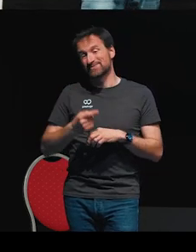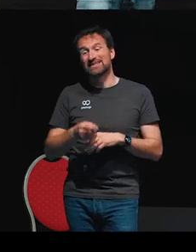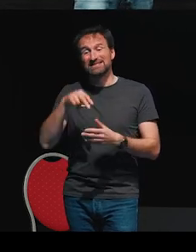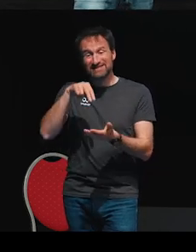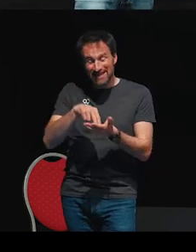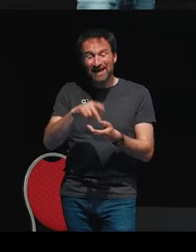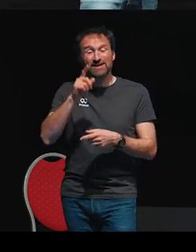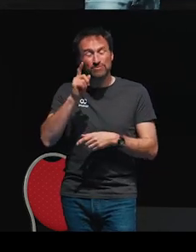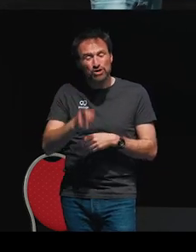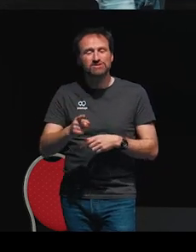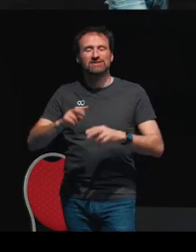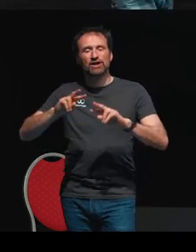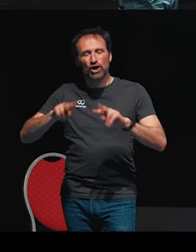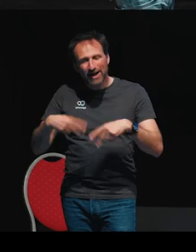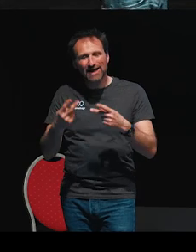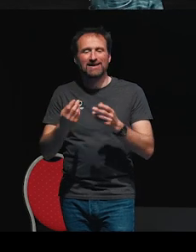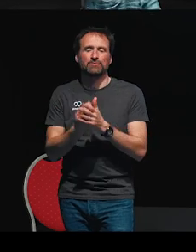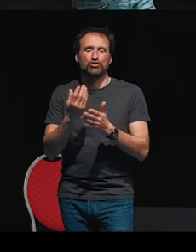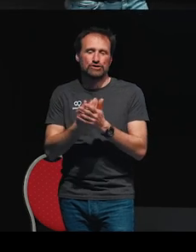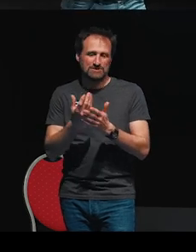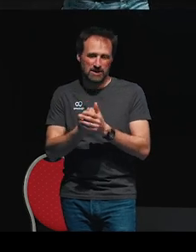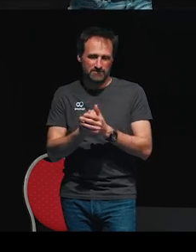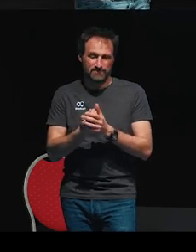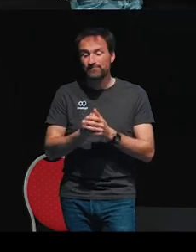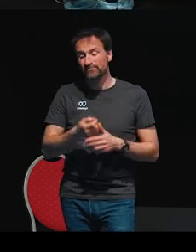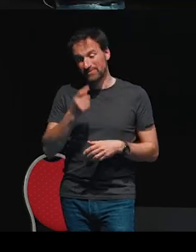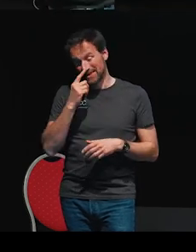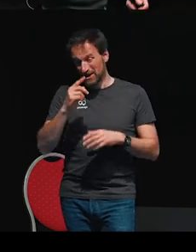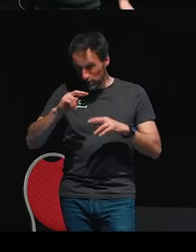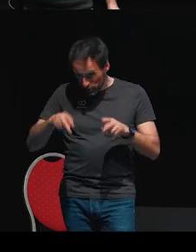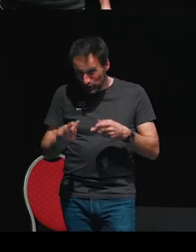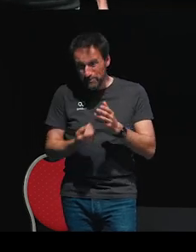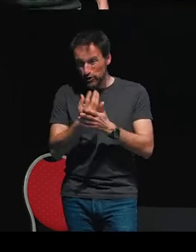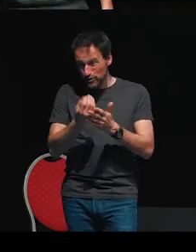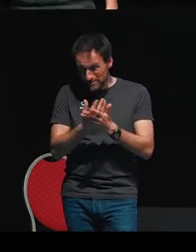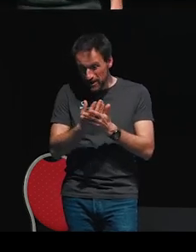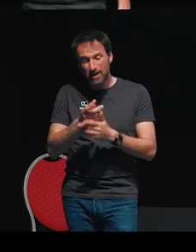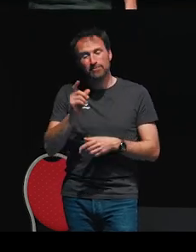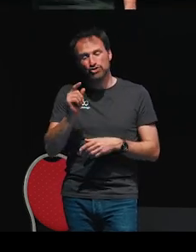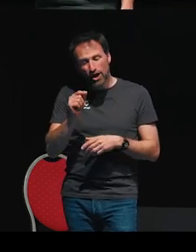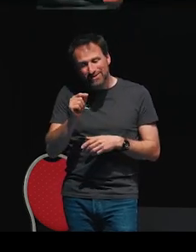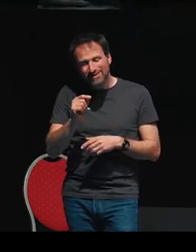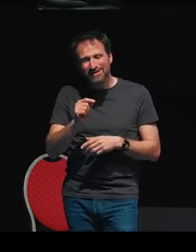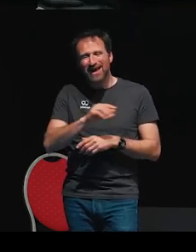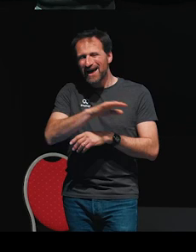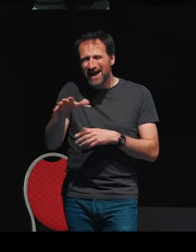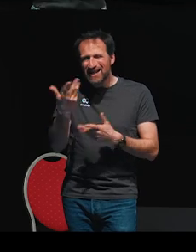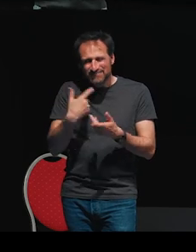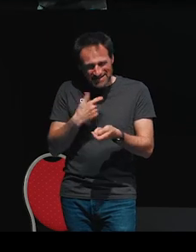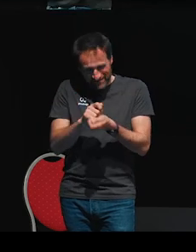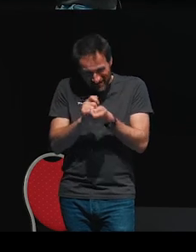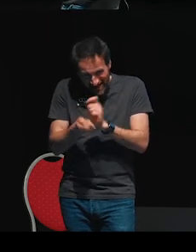Reproducible means that any state change that I introduce to my application is revertible, so I